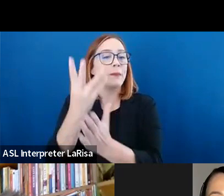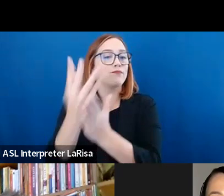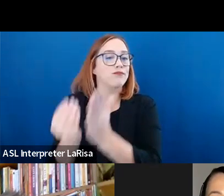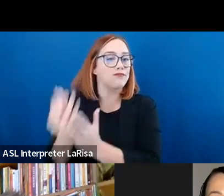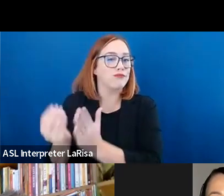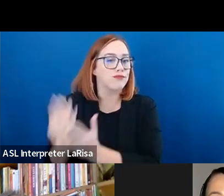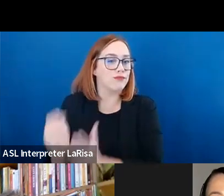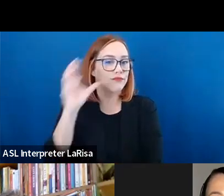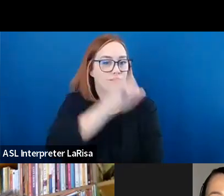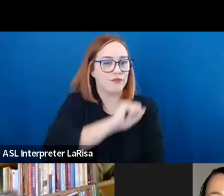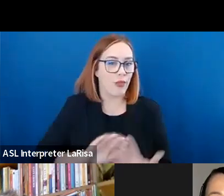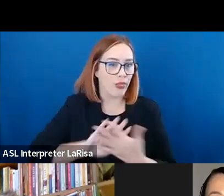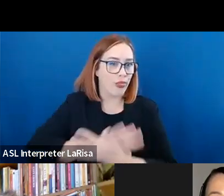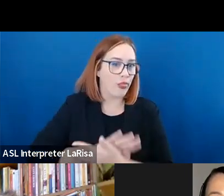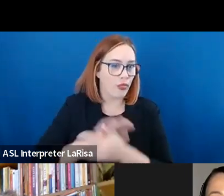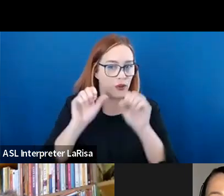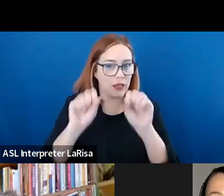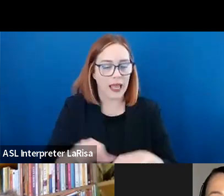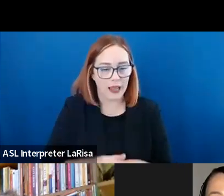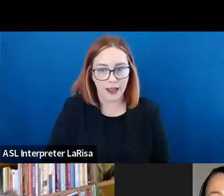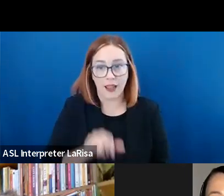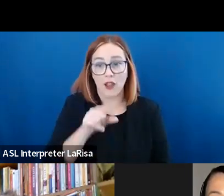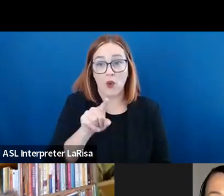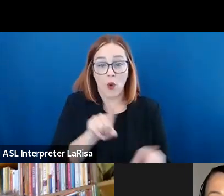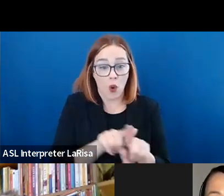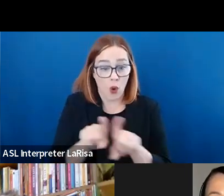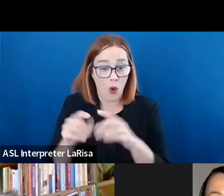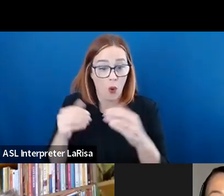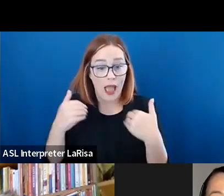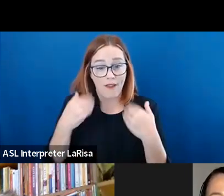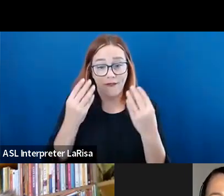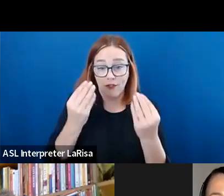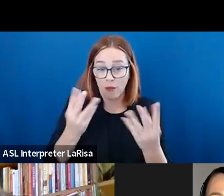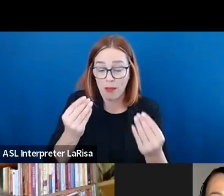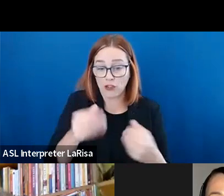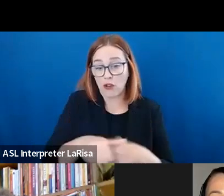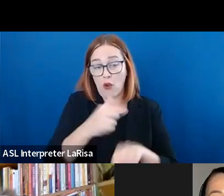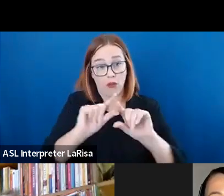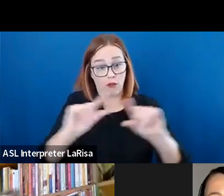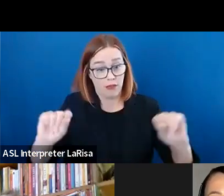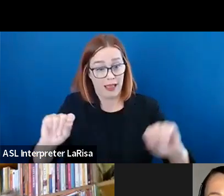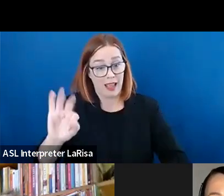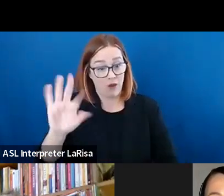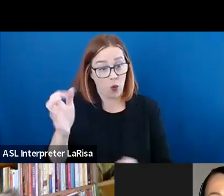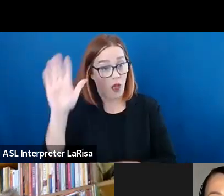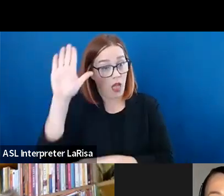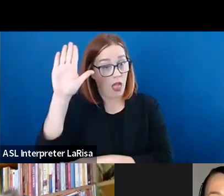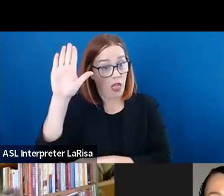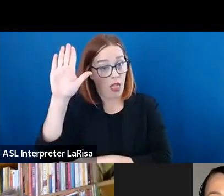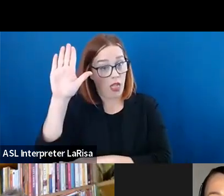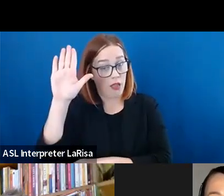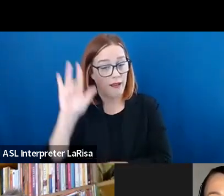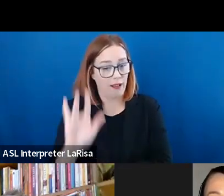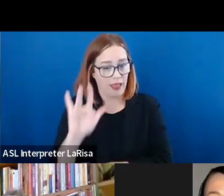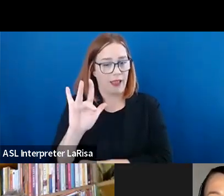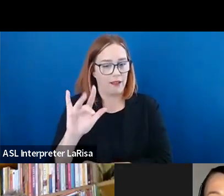also select the hand option on the menu bar. That allows us to know you have a question. For those of you on the phone today